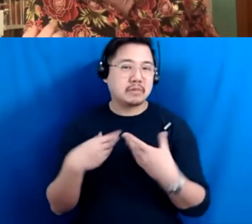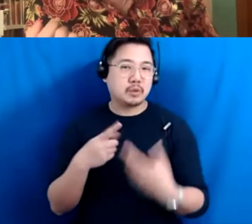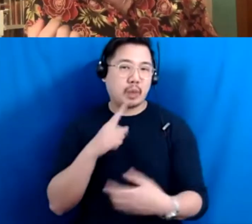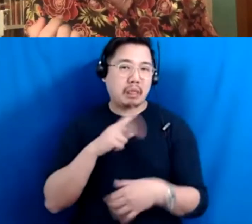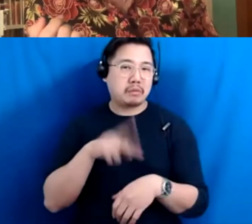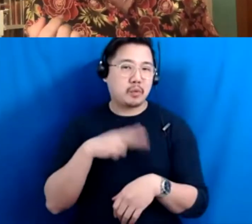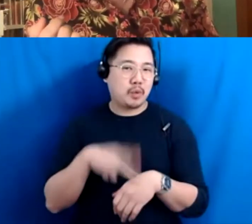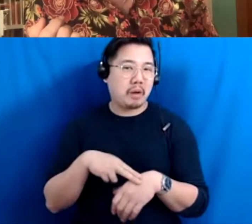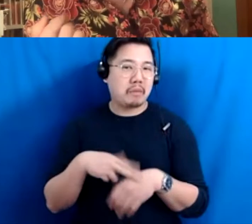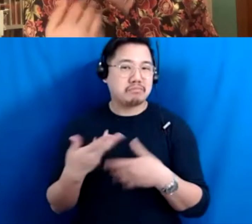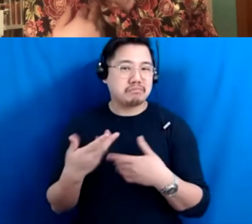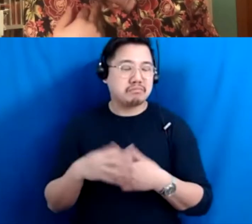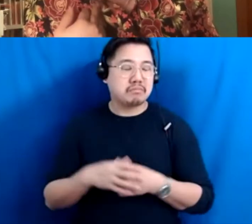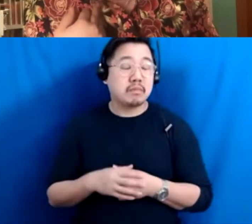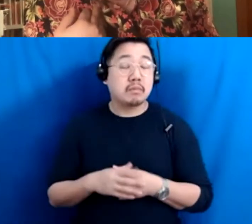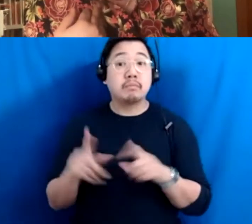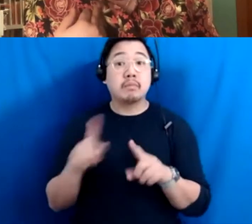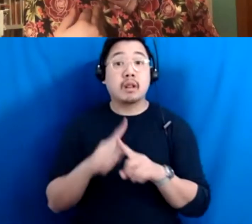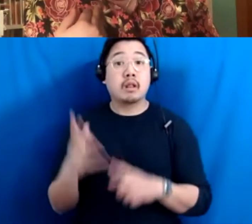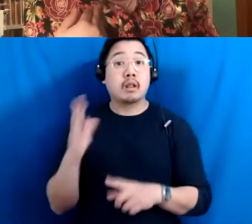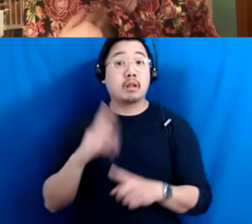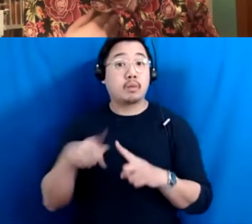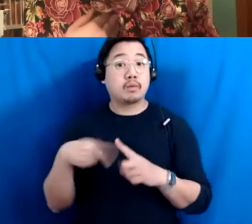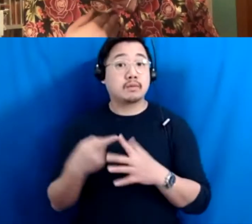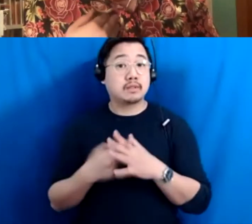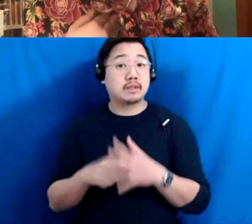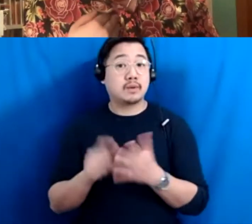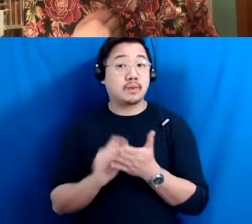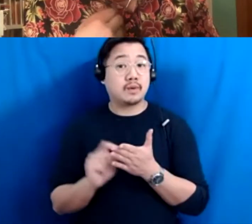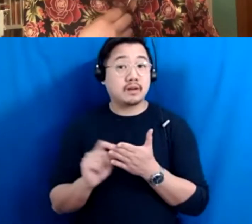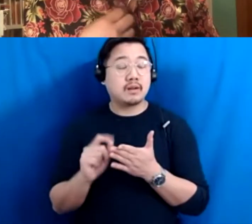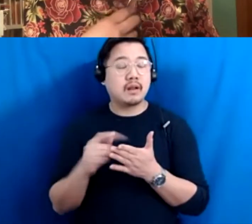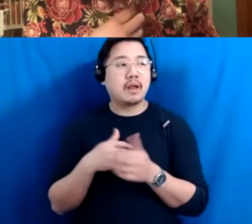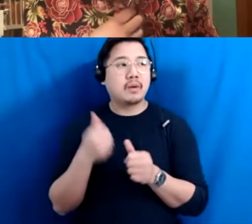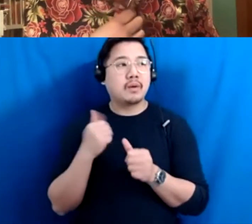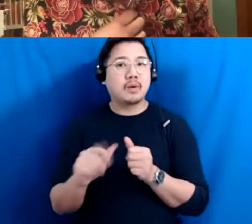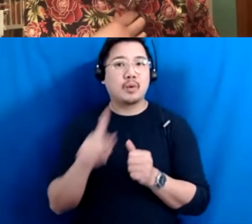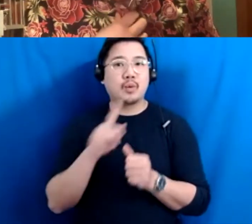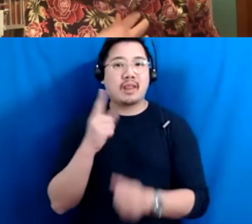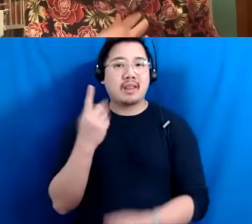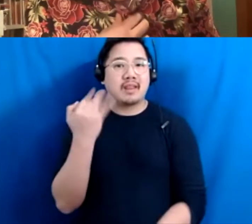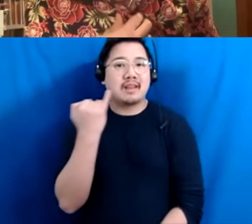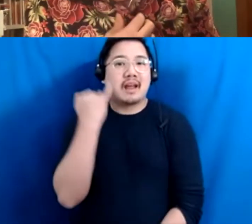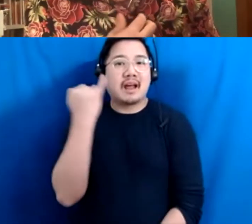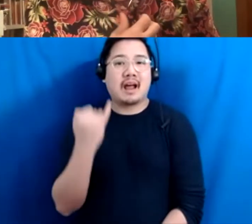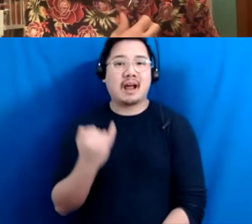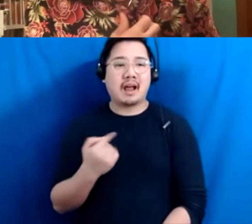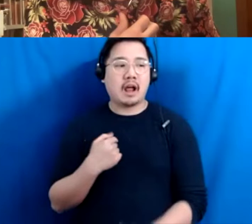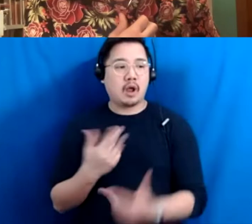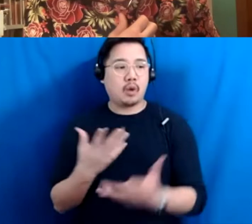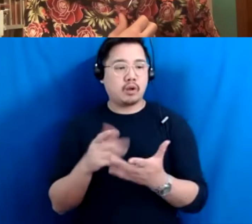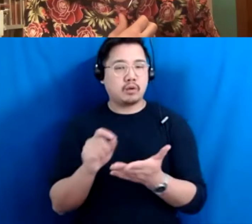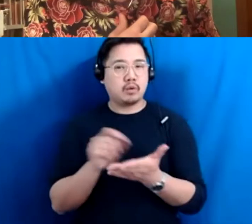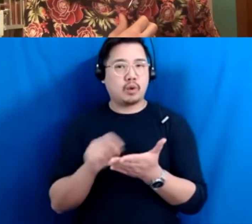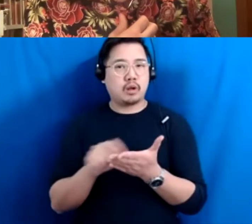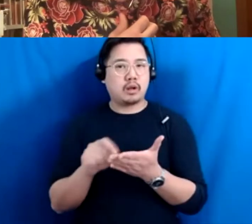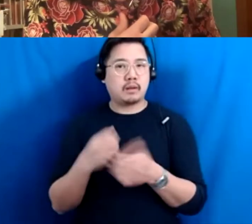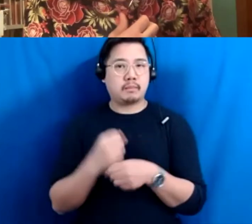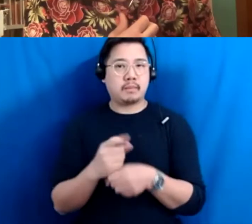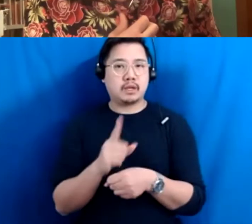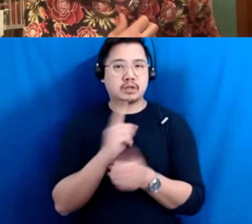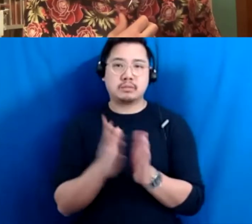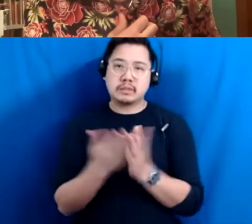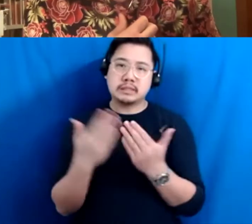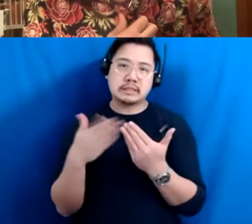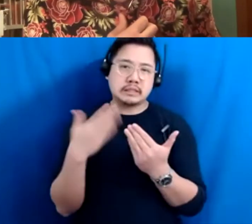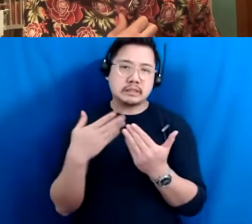do so. But when I was starting out, I remembered that the whole idea was to make it as clear and easy to understand and swallow